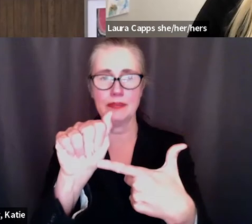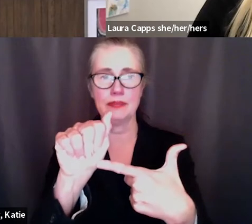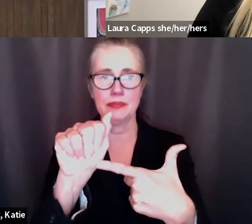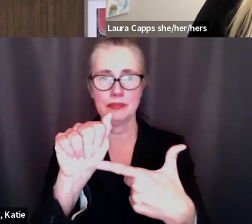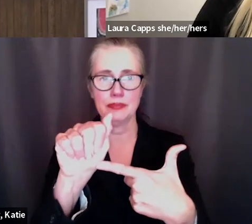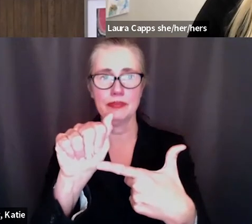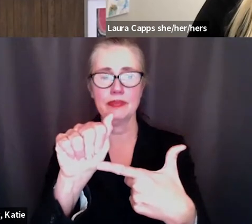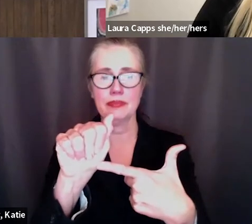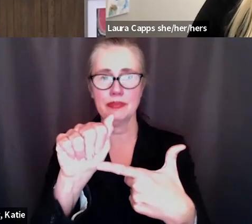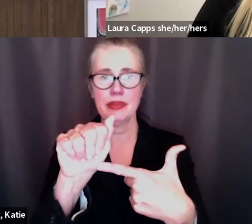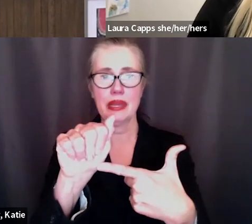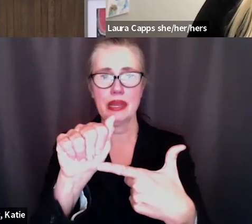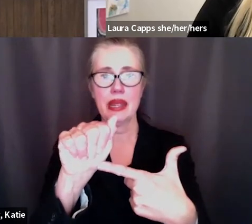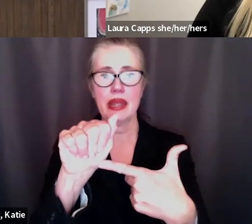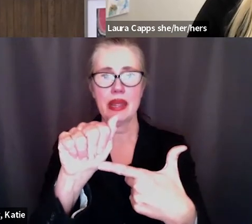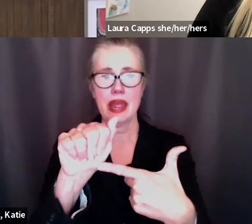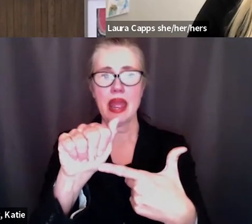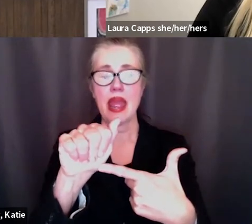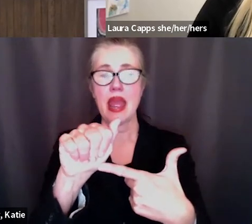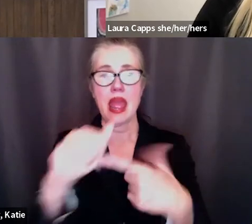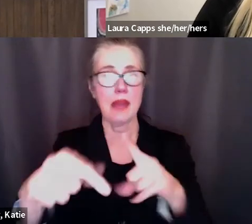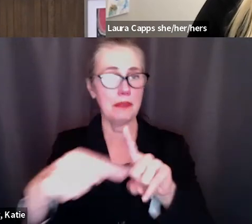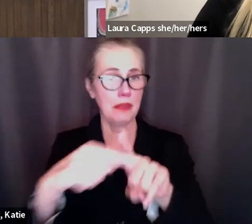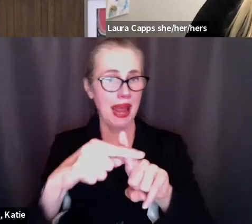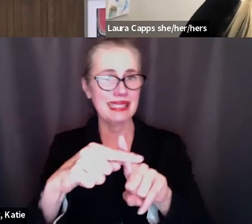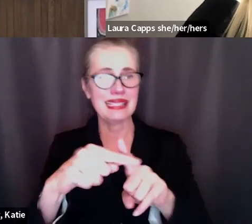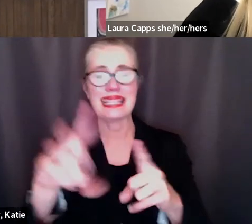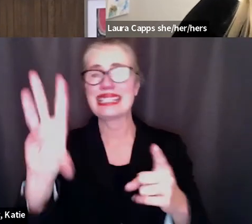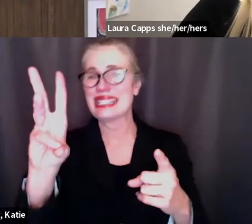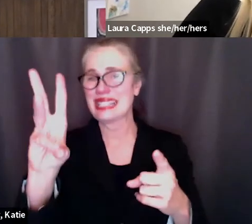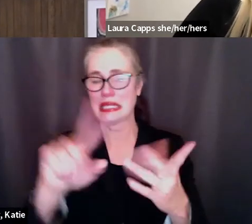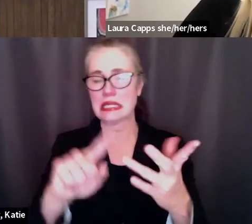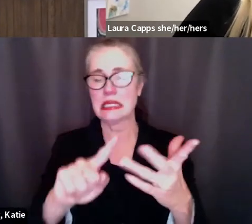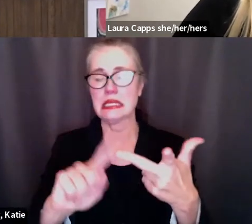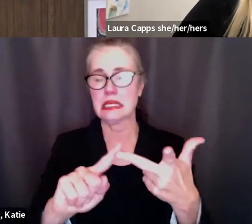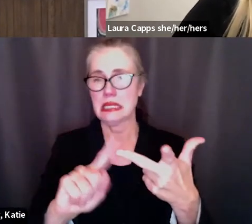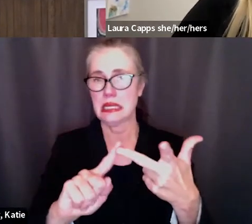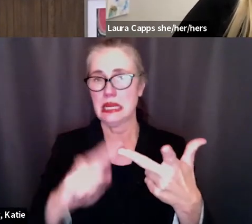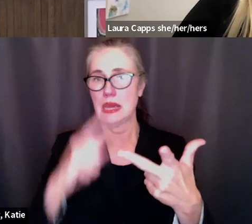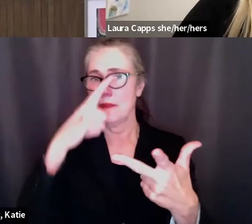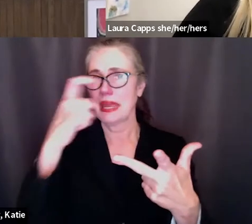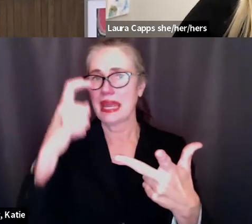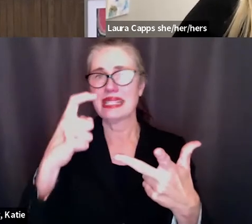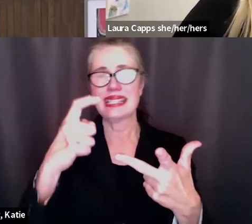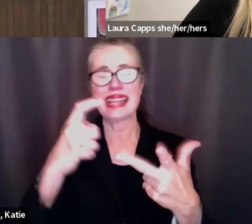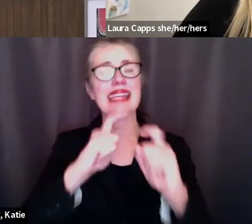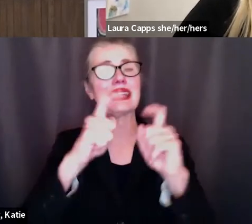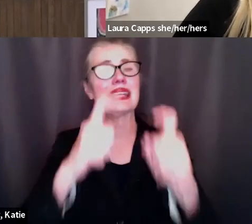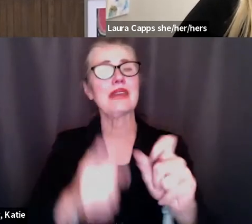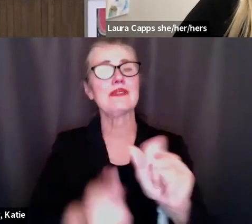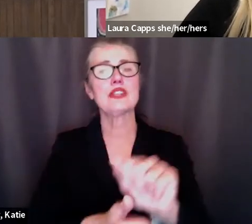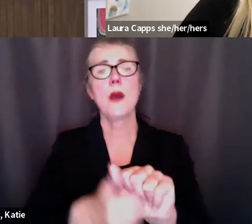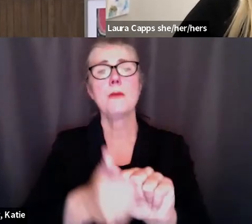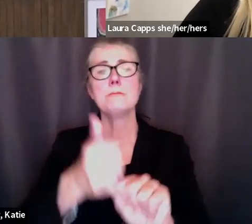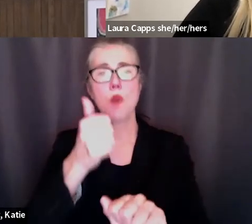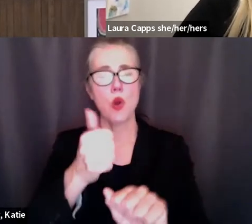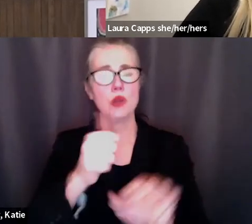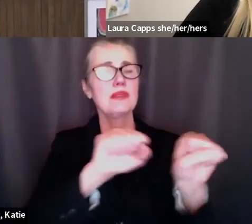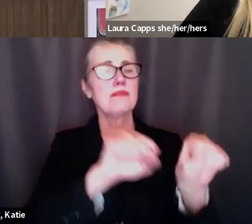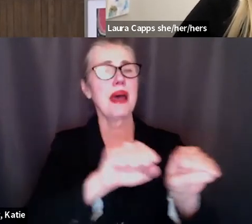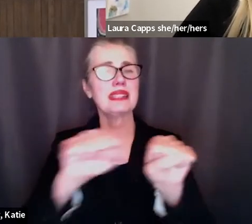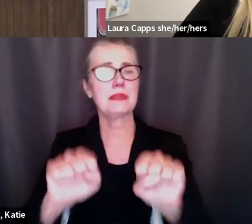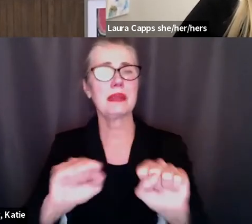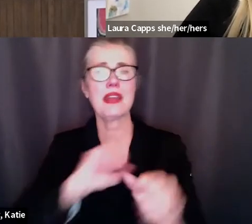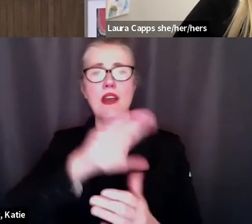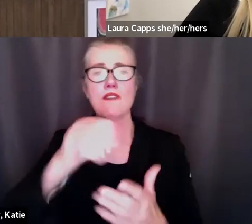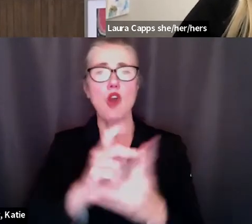scenario six because that provides i think the widest range of possibilities for all people and all opinions that were stated tonight through public